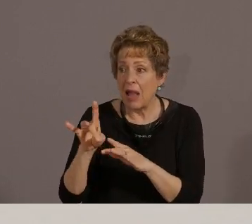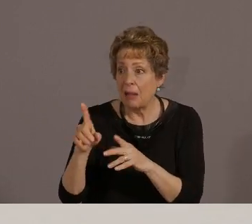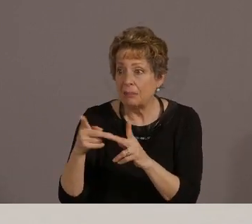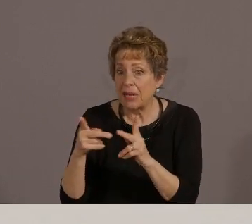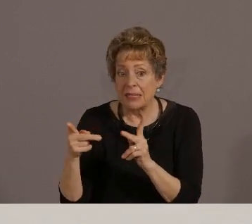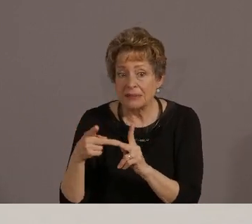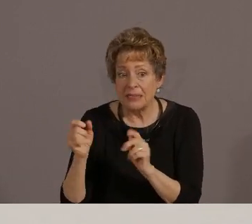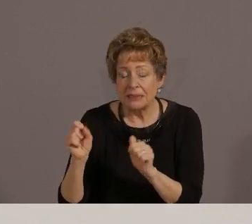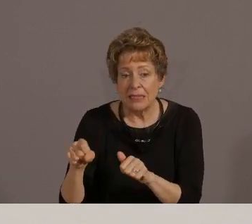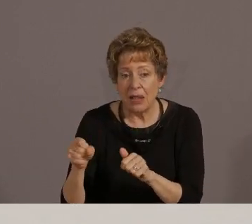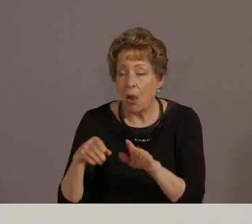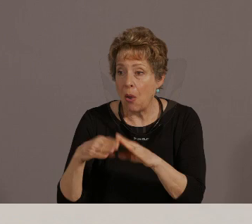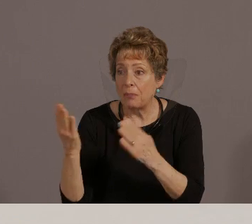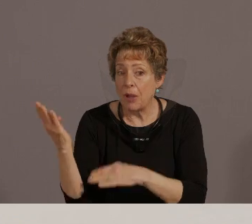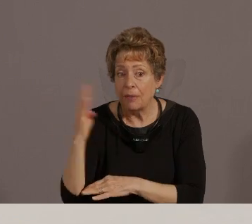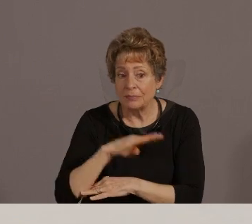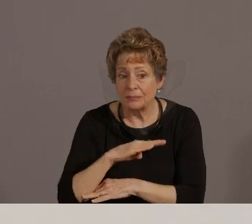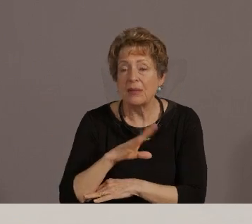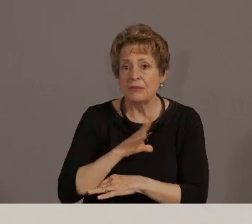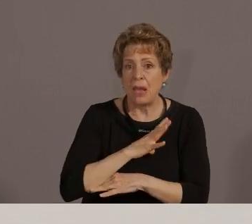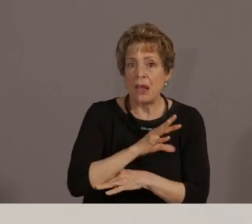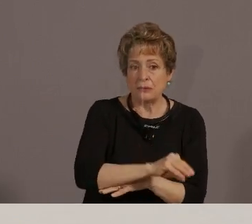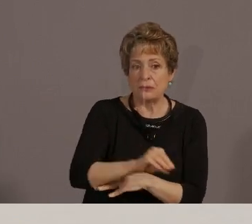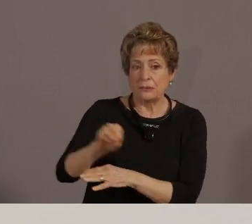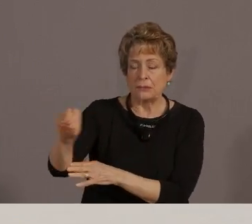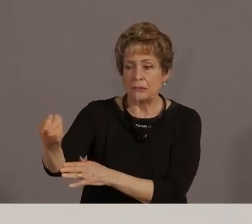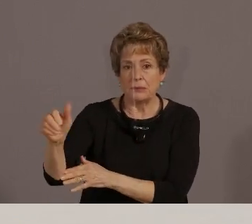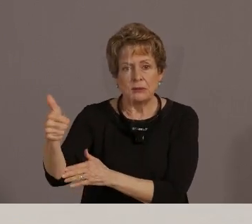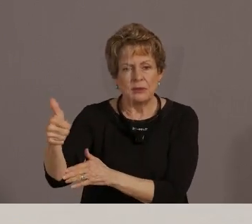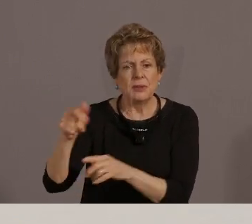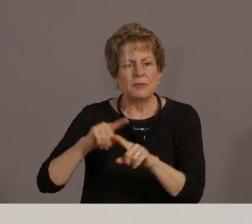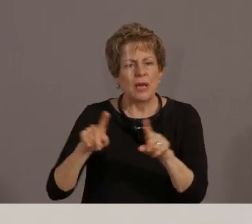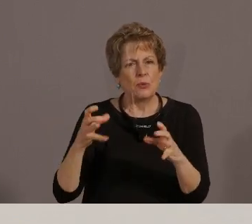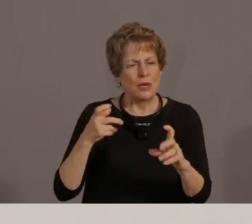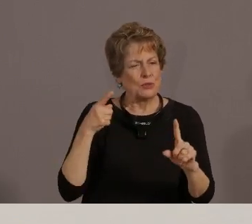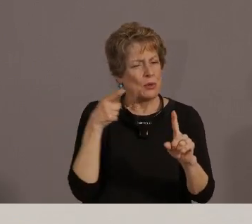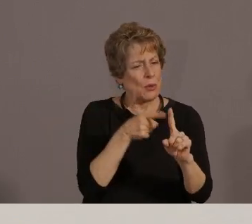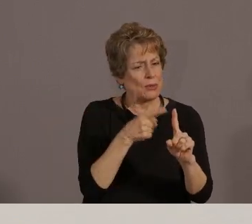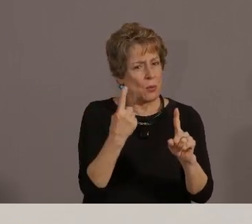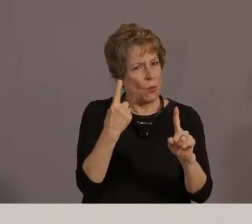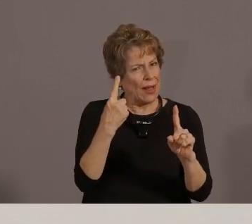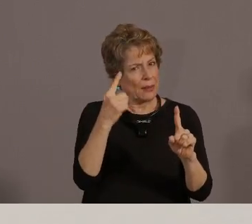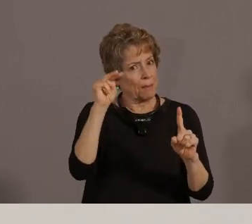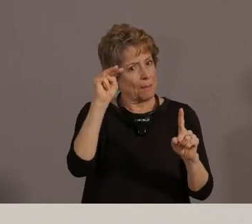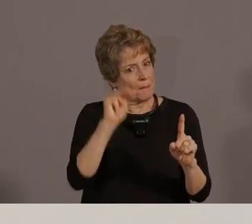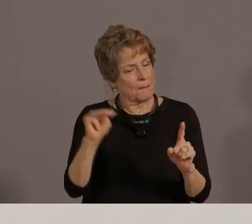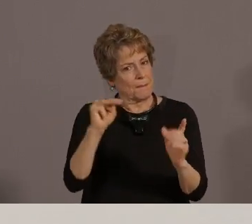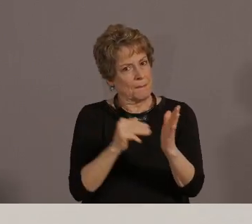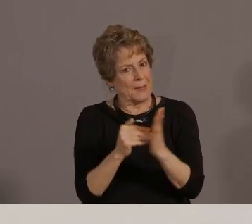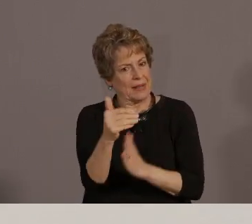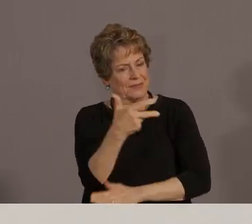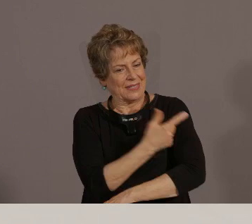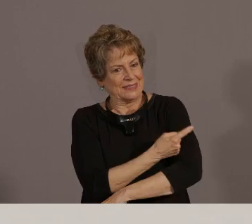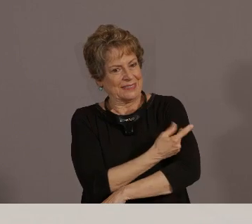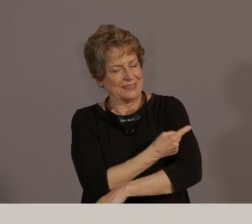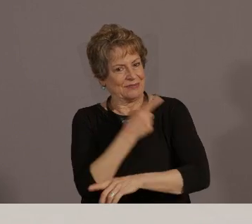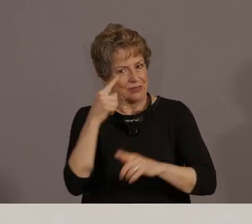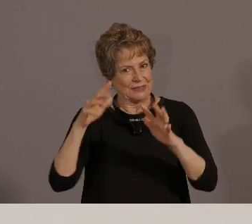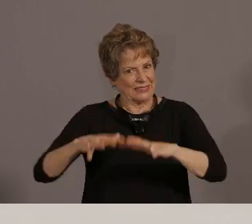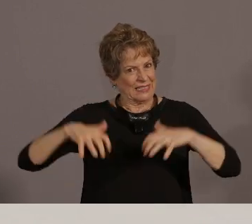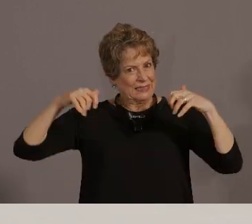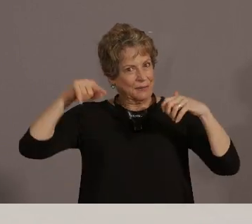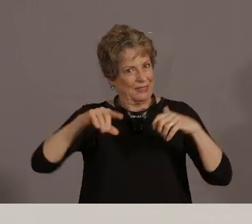with our Cardinal partners at State Farm Stadium. So that will continue to operate as long as we can so we can hit that